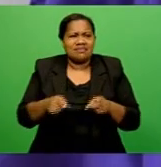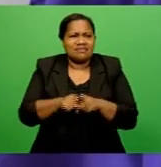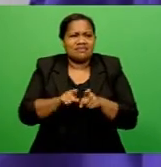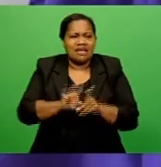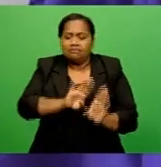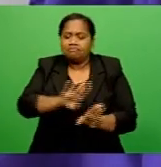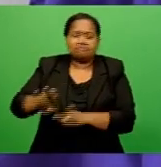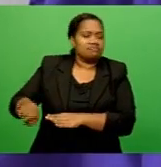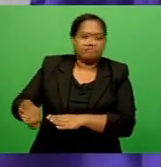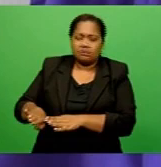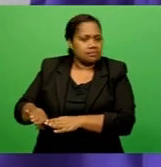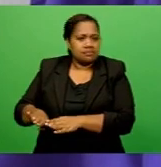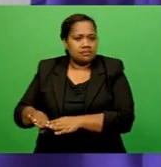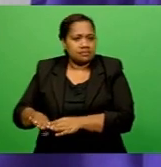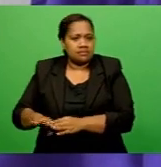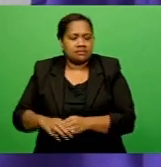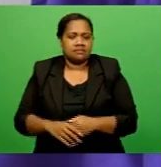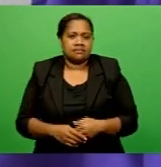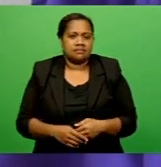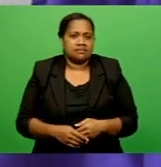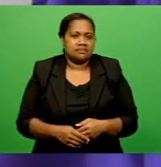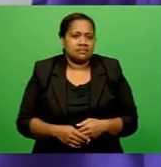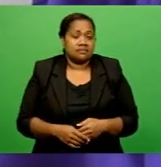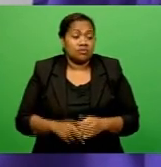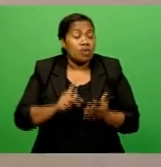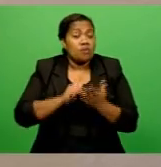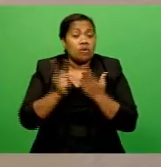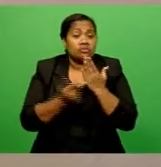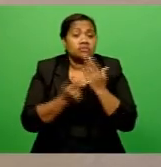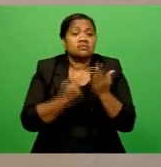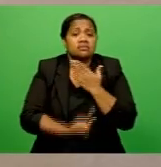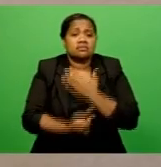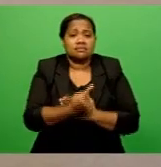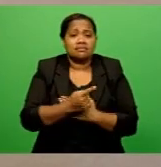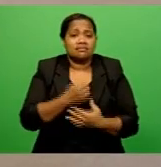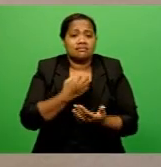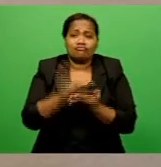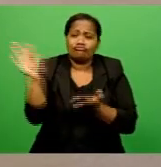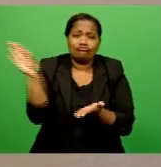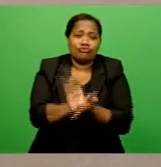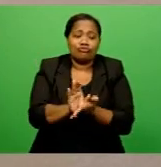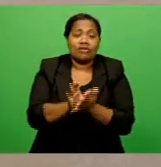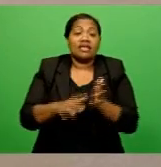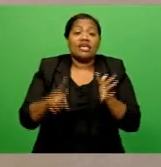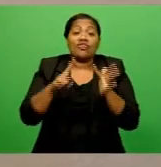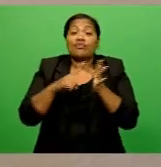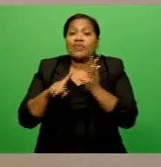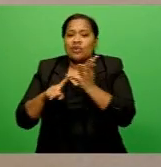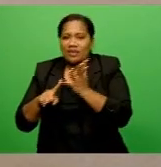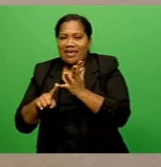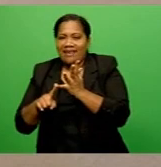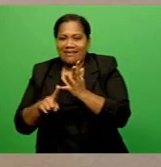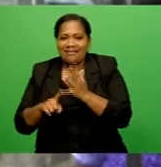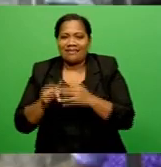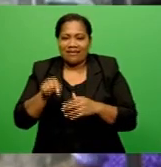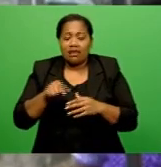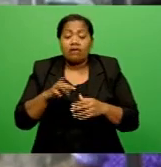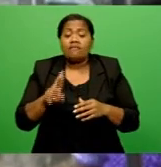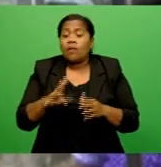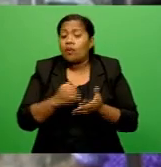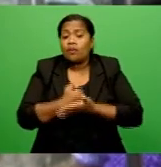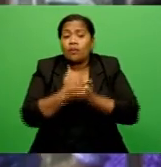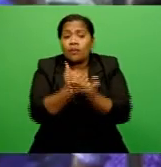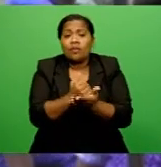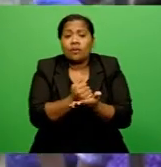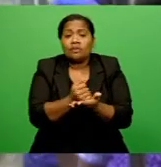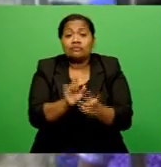mispass. The project is funded by the European Union, designed to support the civil society